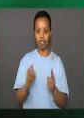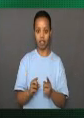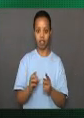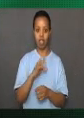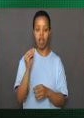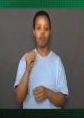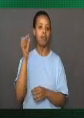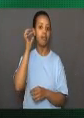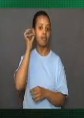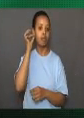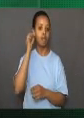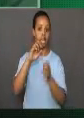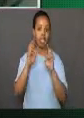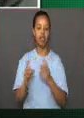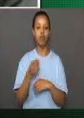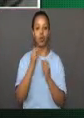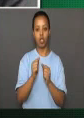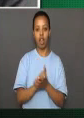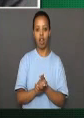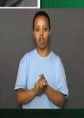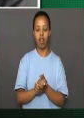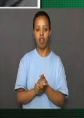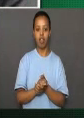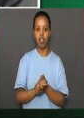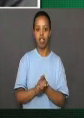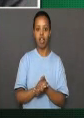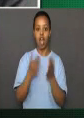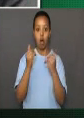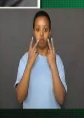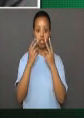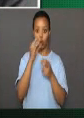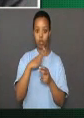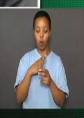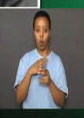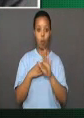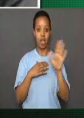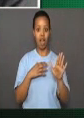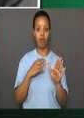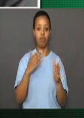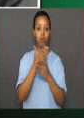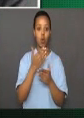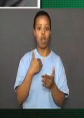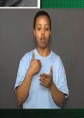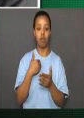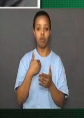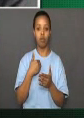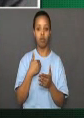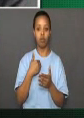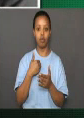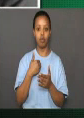attached earlobes. The man on the left has the gene which calls